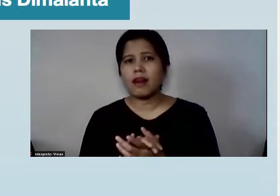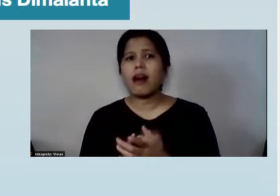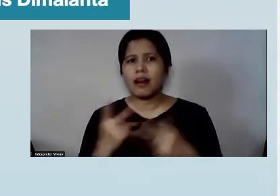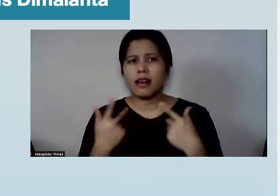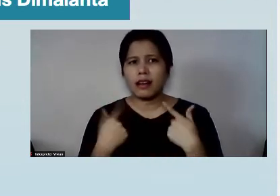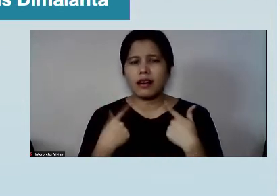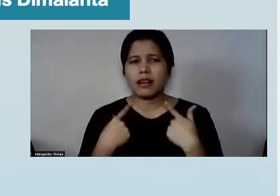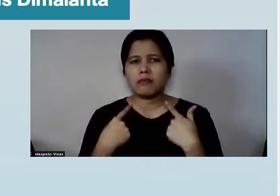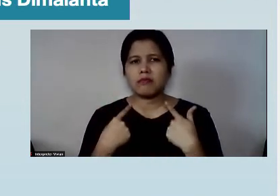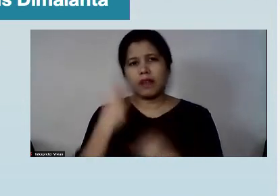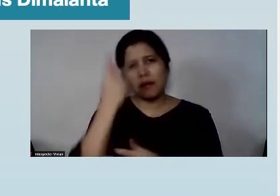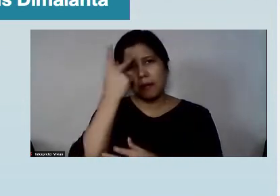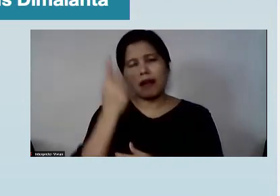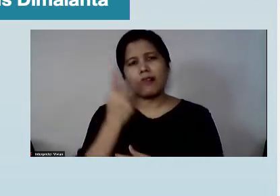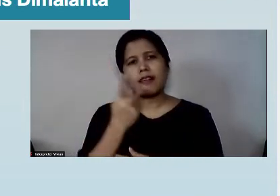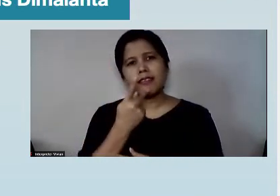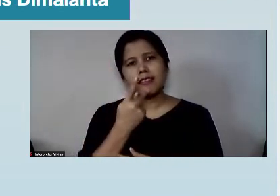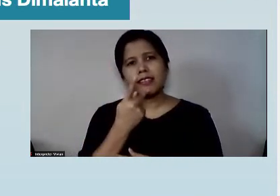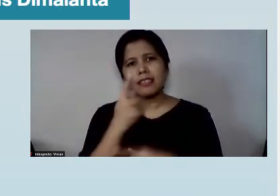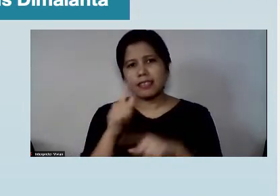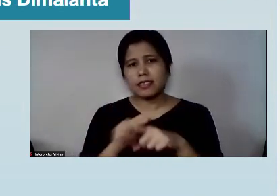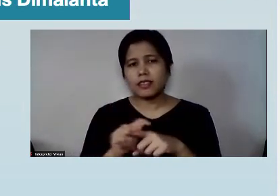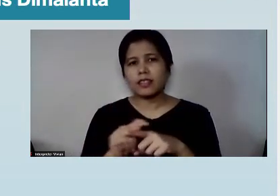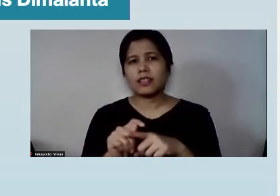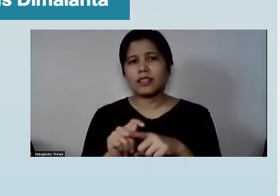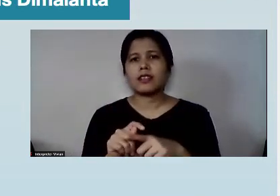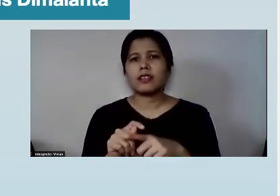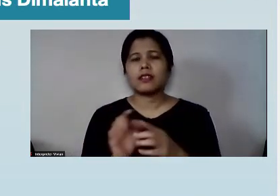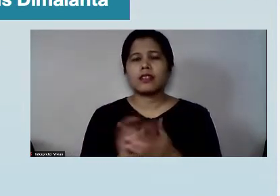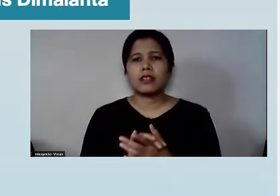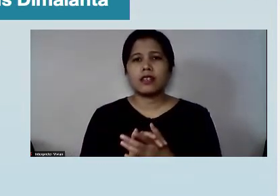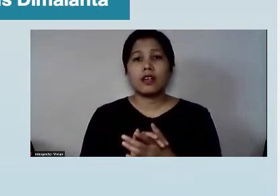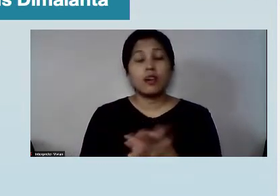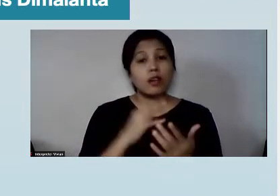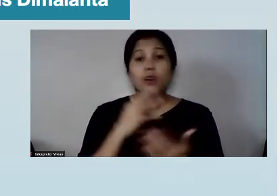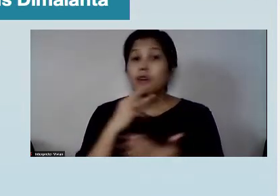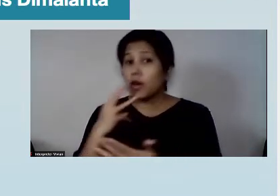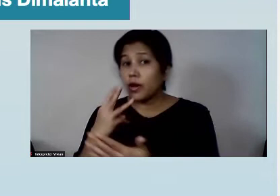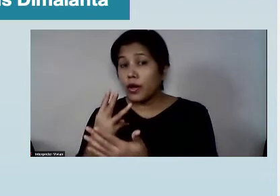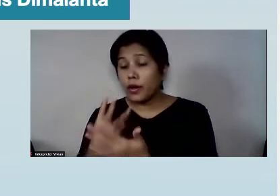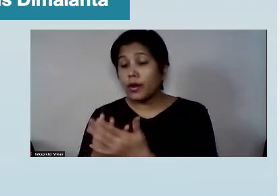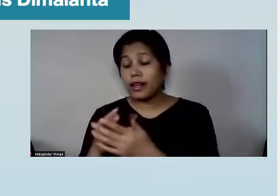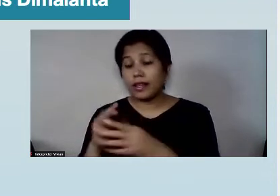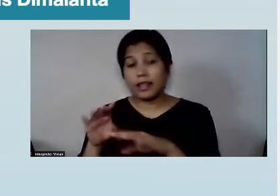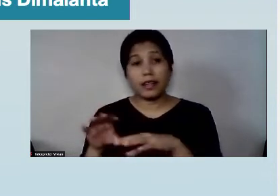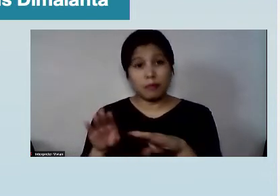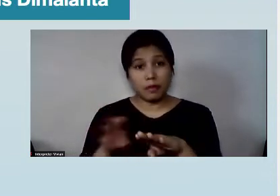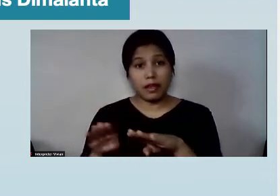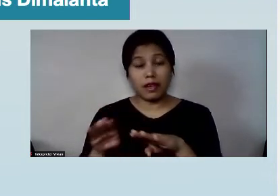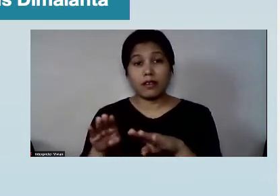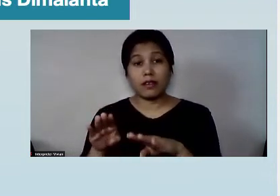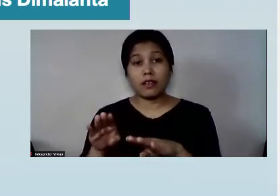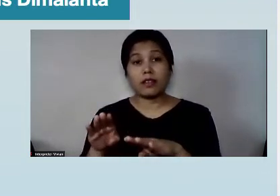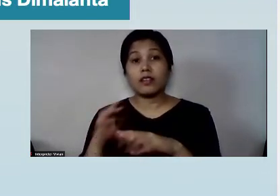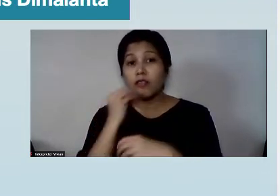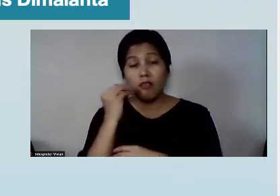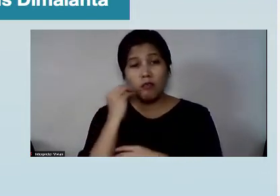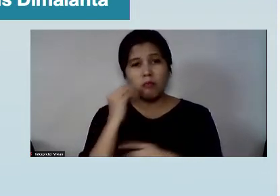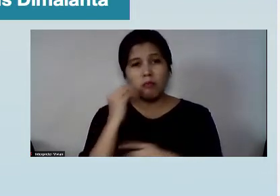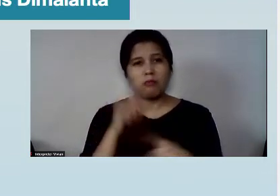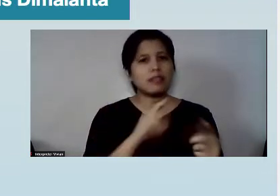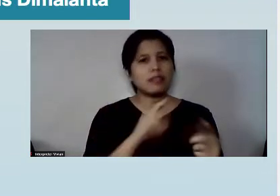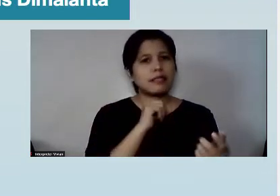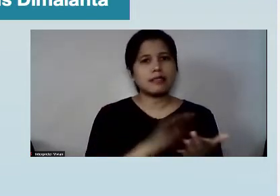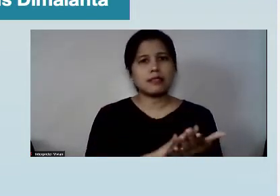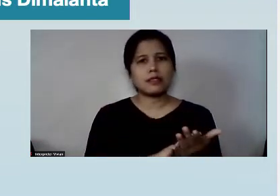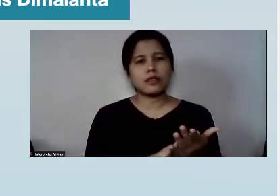be fixed. If the child is now well-behaved at home but not in school, maybe the school is not the right fit. So